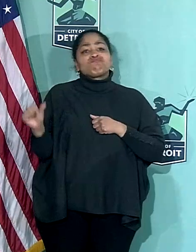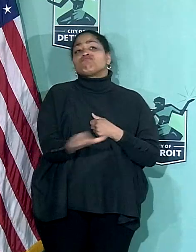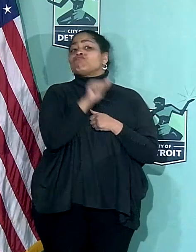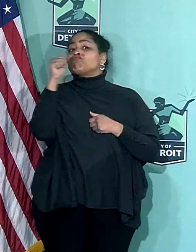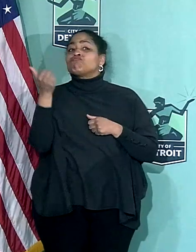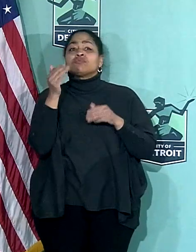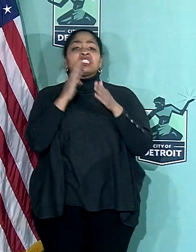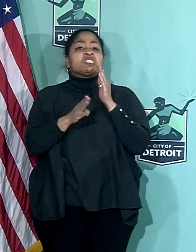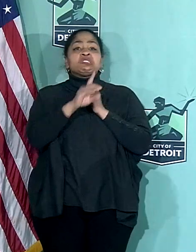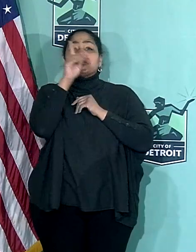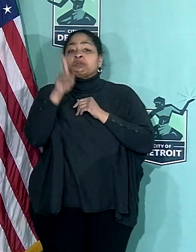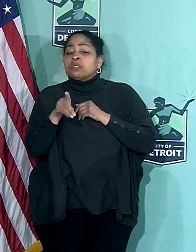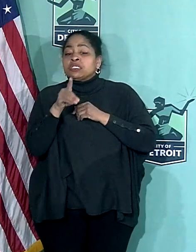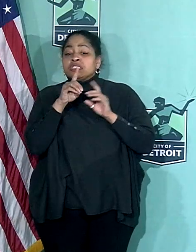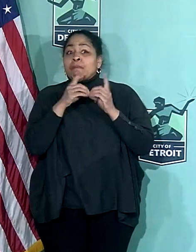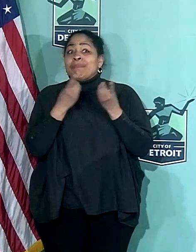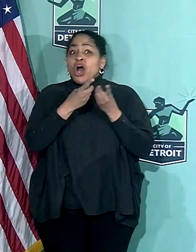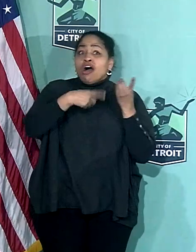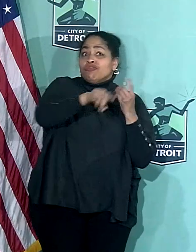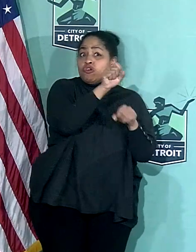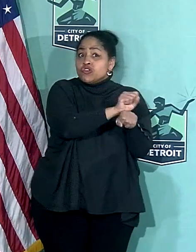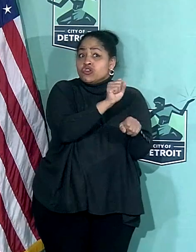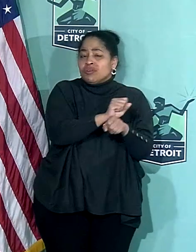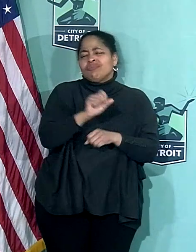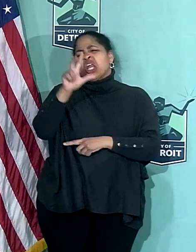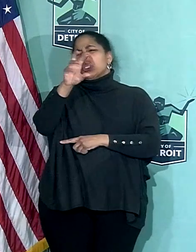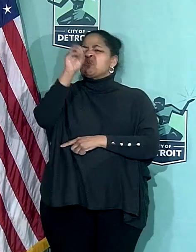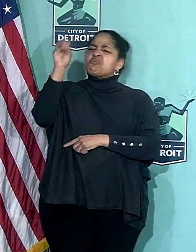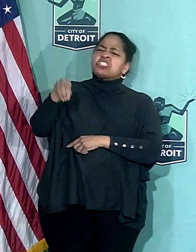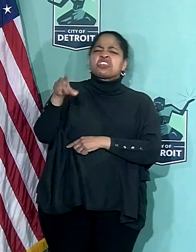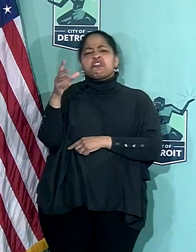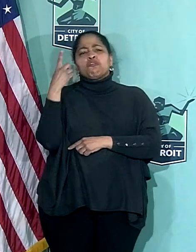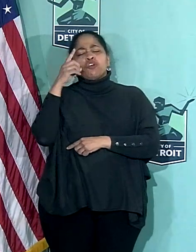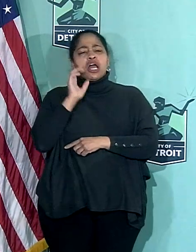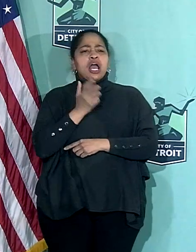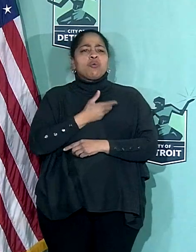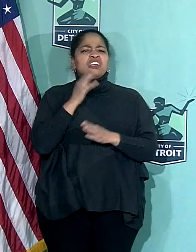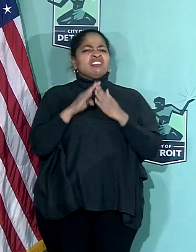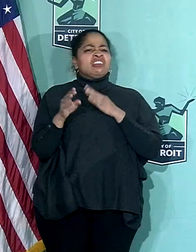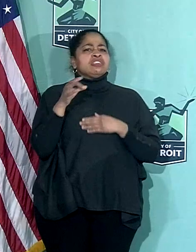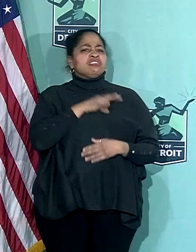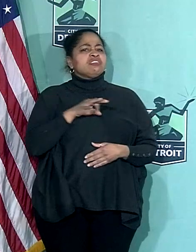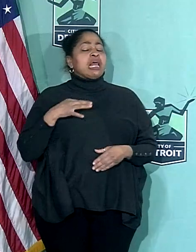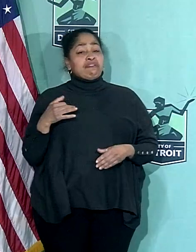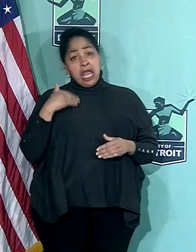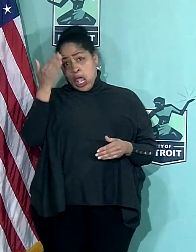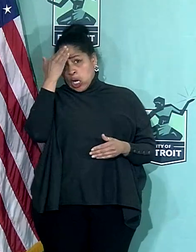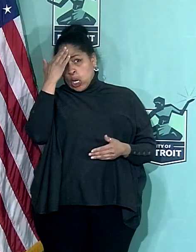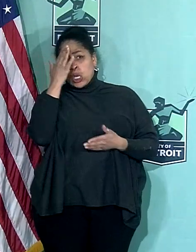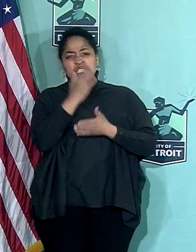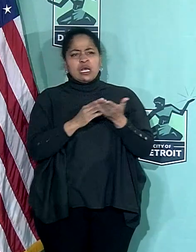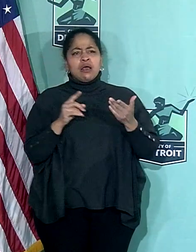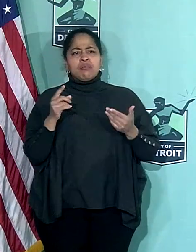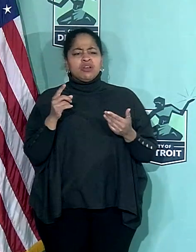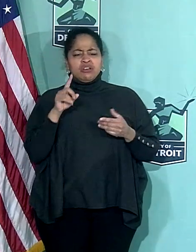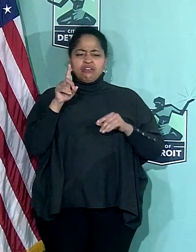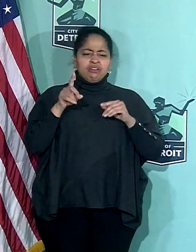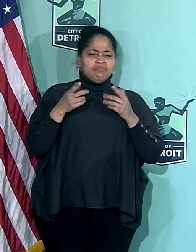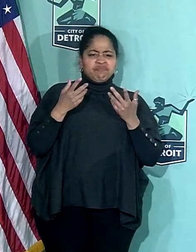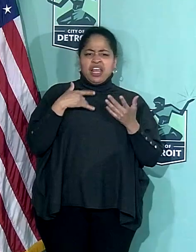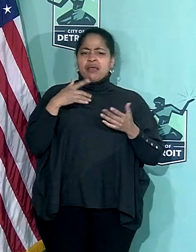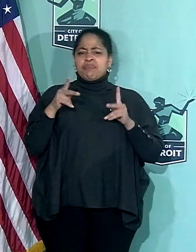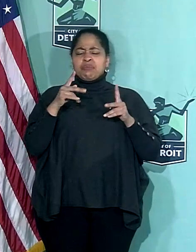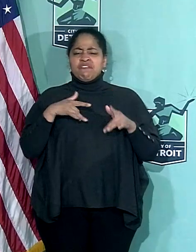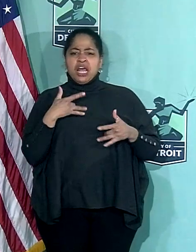of the city has been about 3% of city employees. And so I know there was some controversy when I decided we should